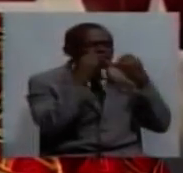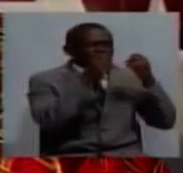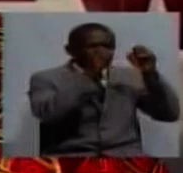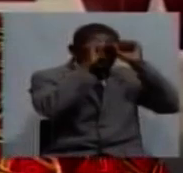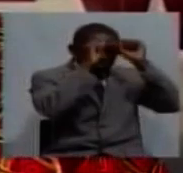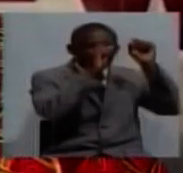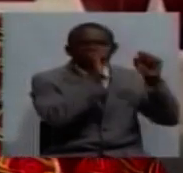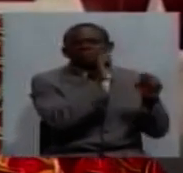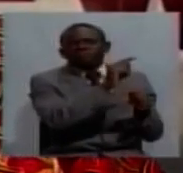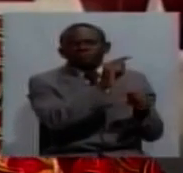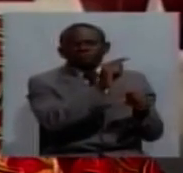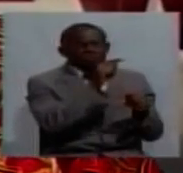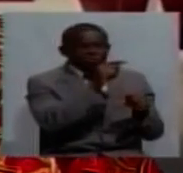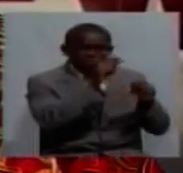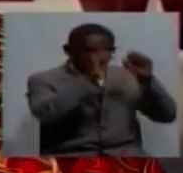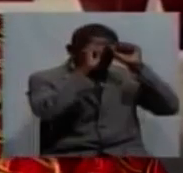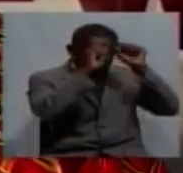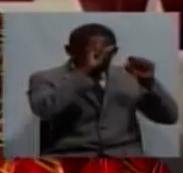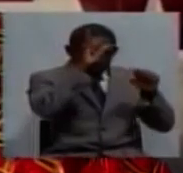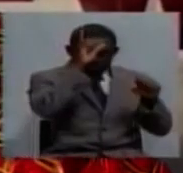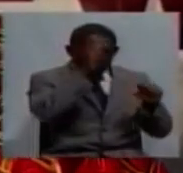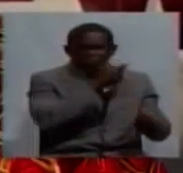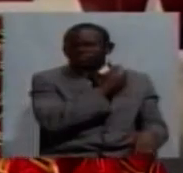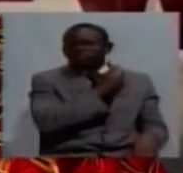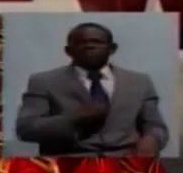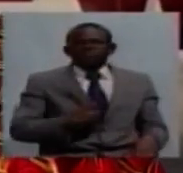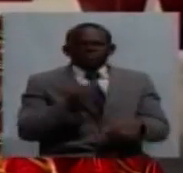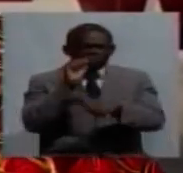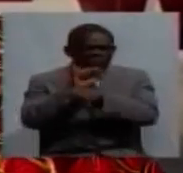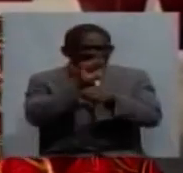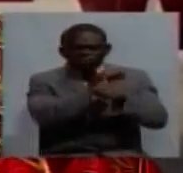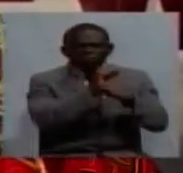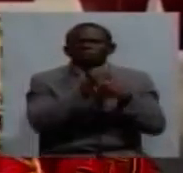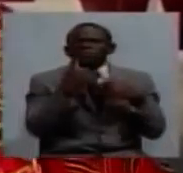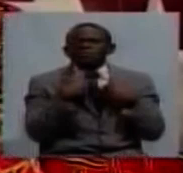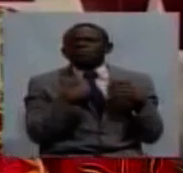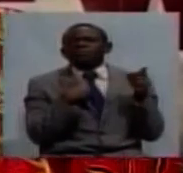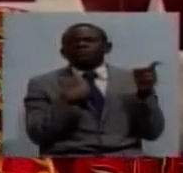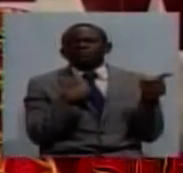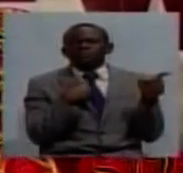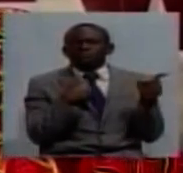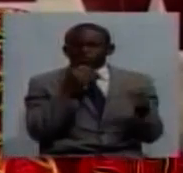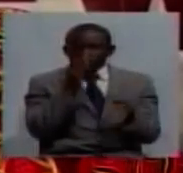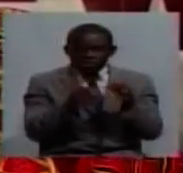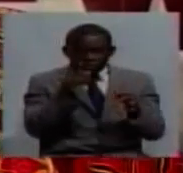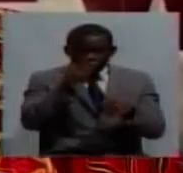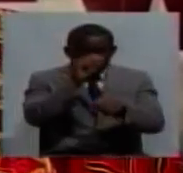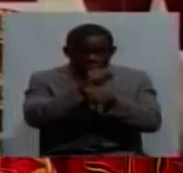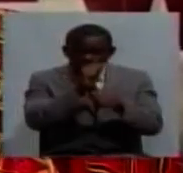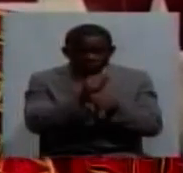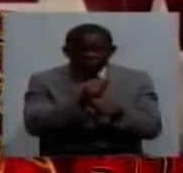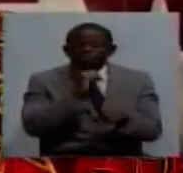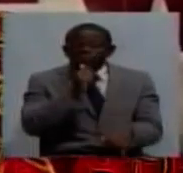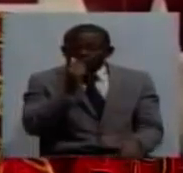quarterly report, and things must be done. If you have not been done, there must be a good reason why that hasn't happened. So